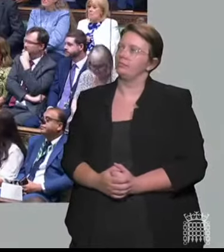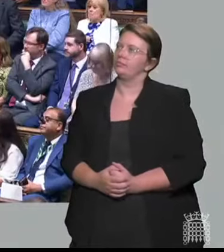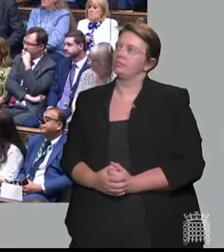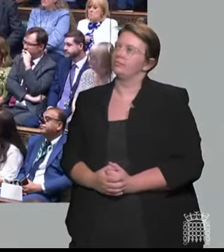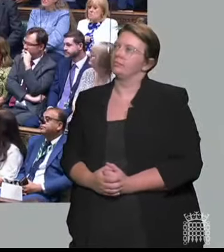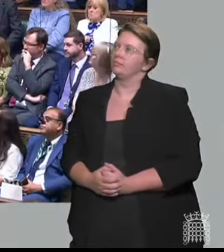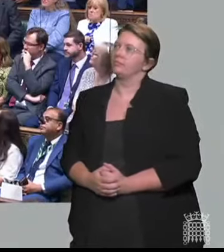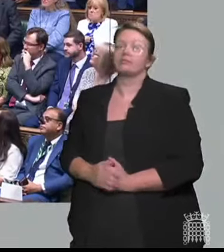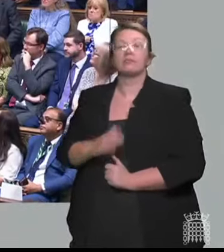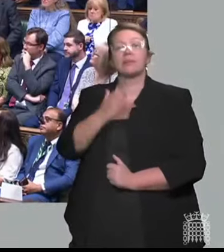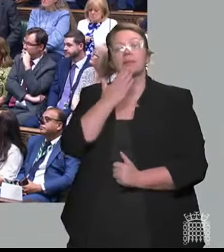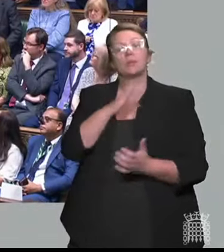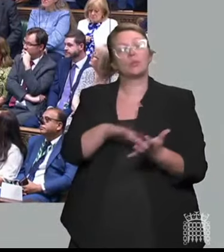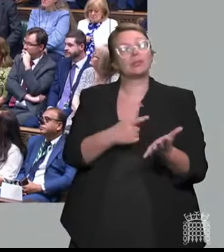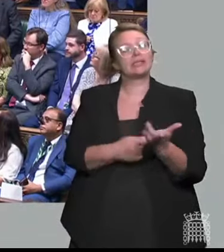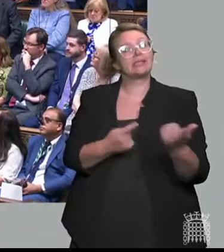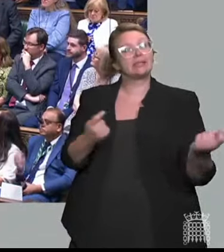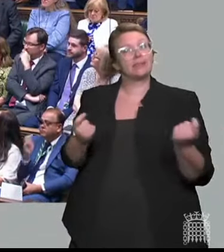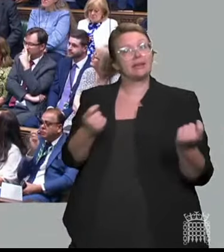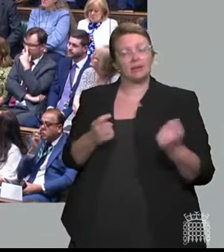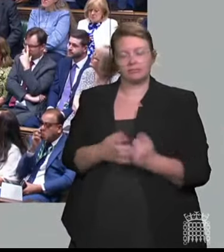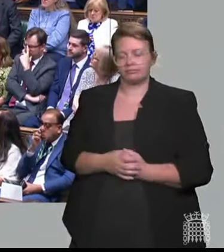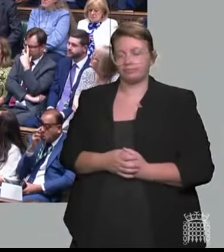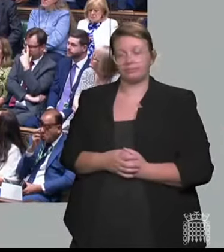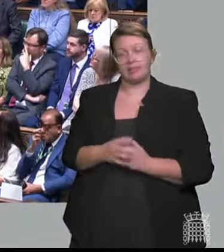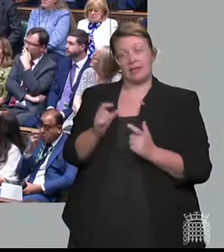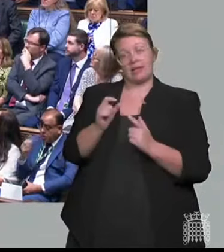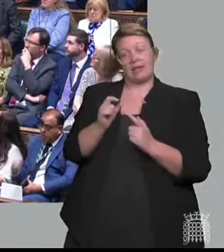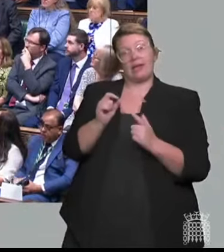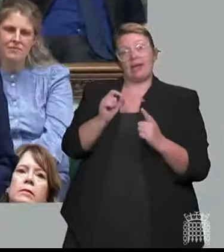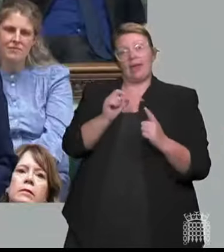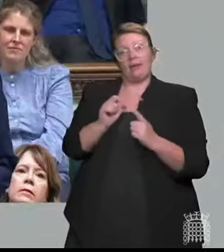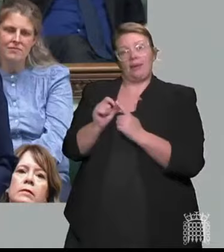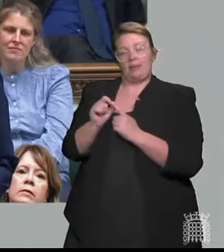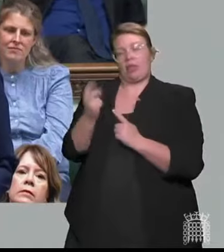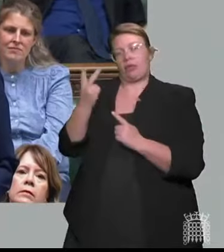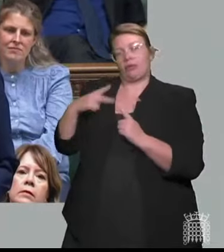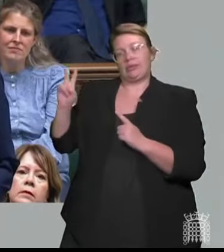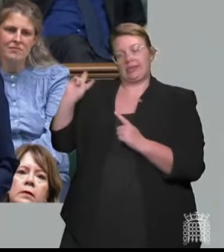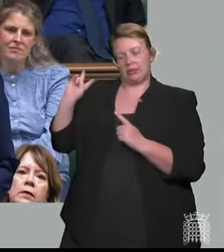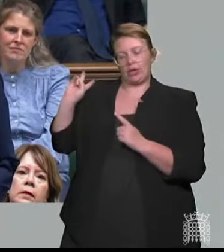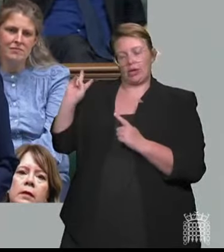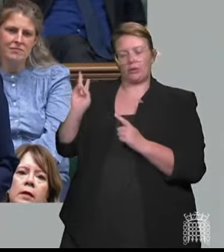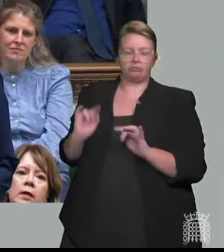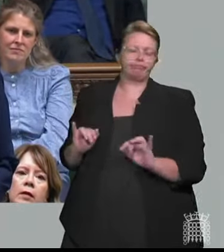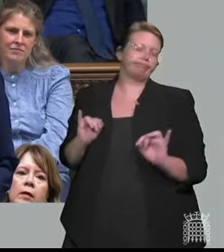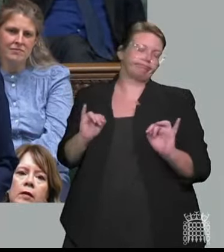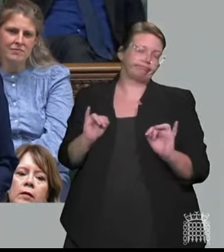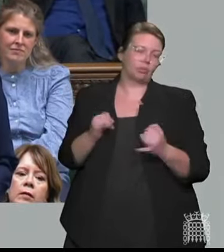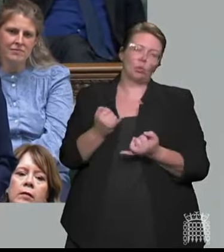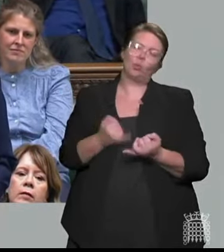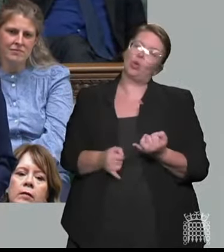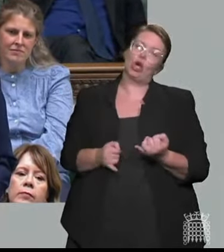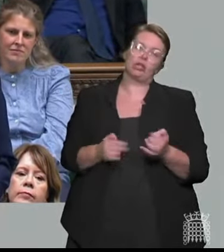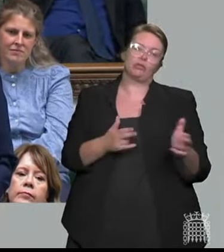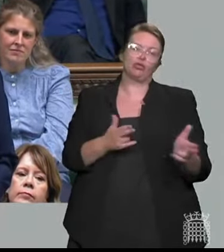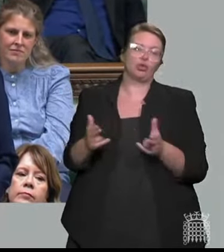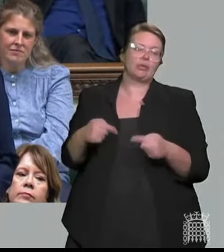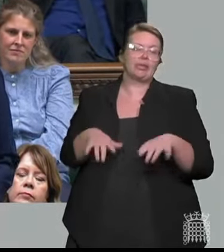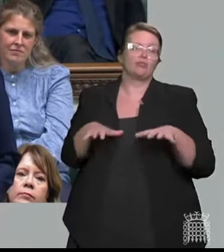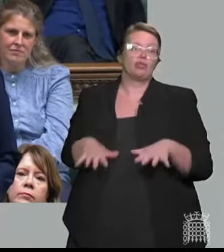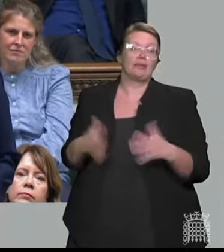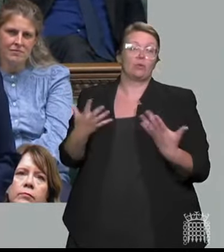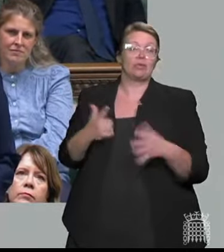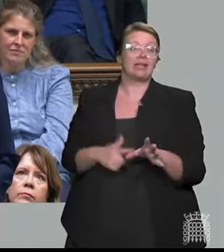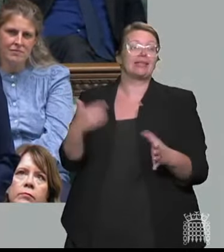Thank you, Mr. Speaker. 2 years ago in Plymouth, we lost 5 people in the worst mass shooting the country has seen for a decade.